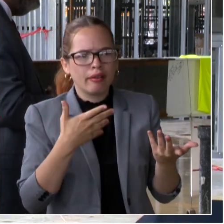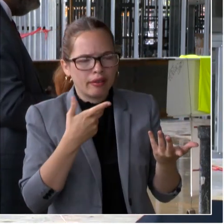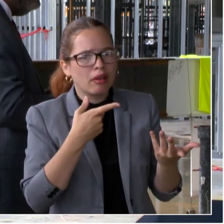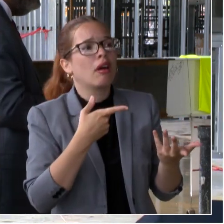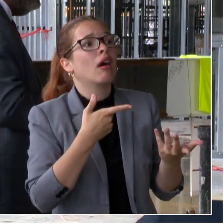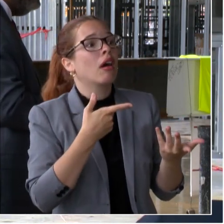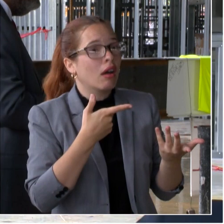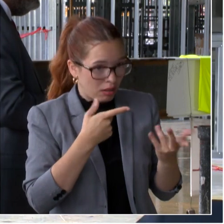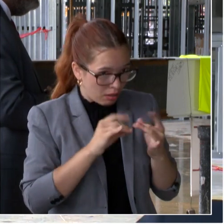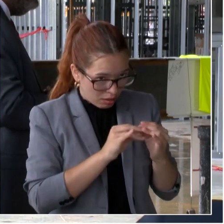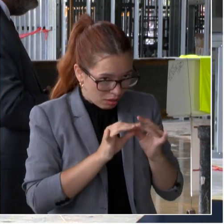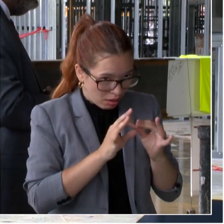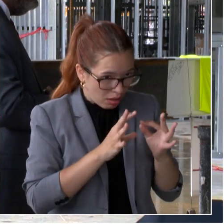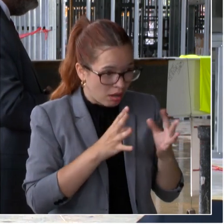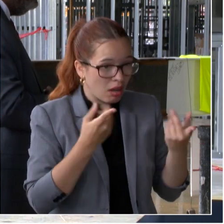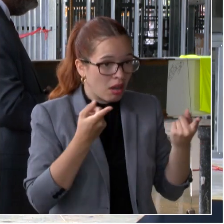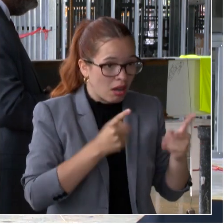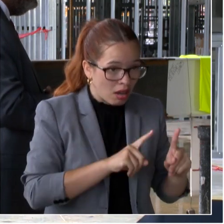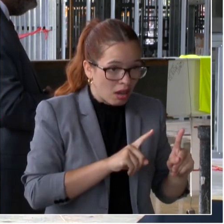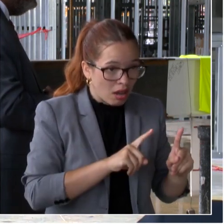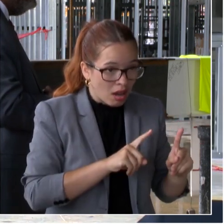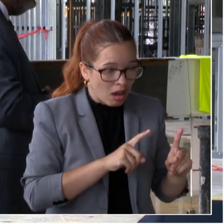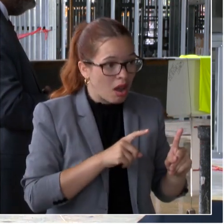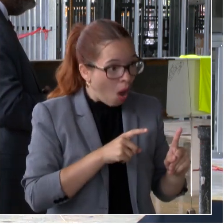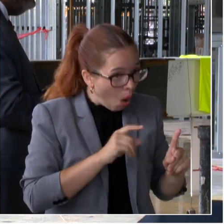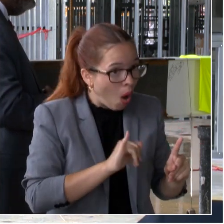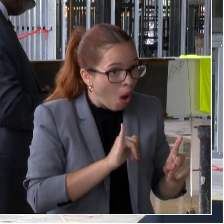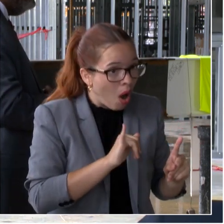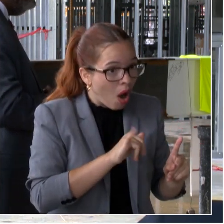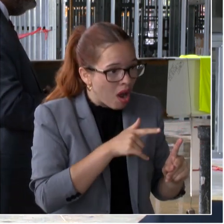certain budget and a certain number of beds and a certain number of